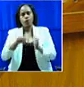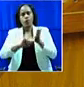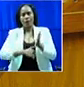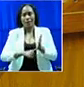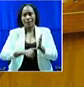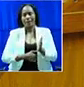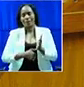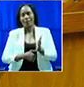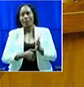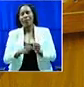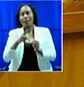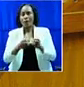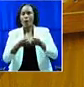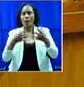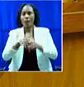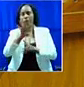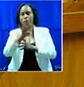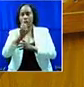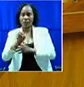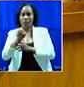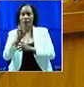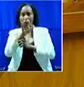$40 billion in additional support,